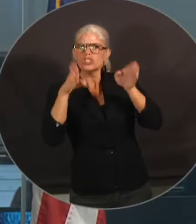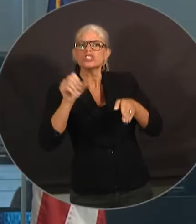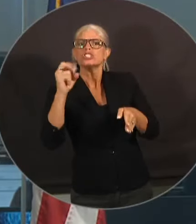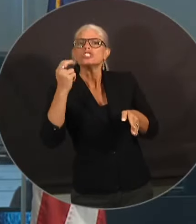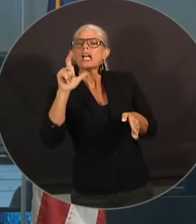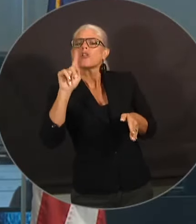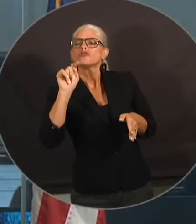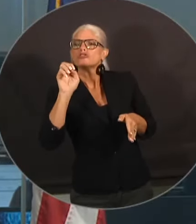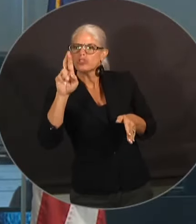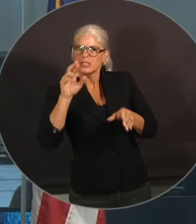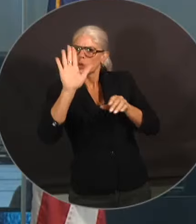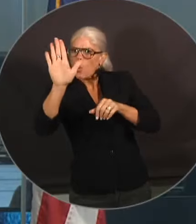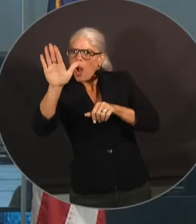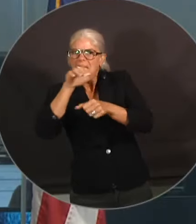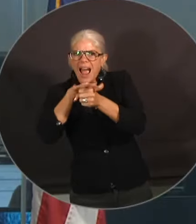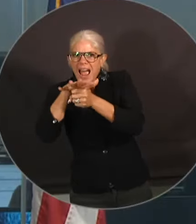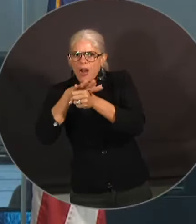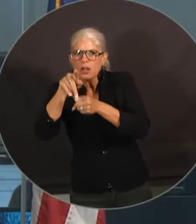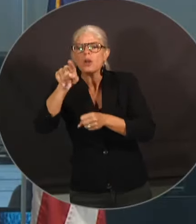particular county, go to